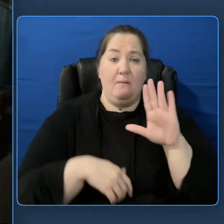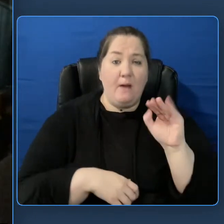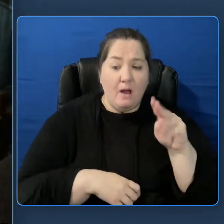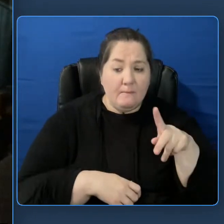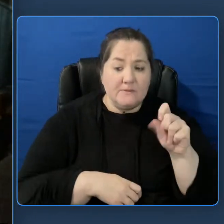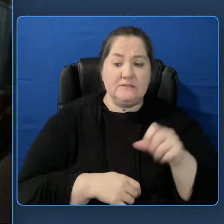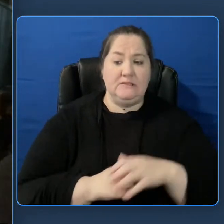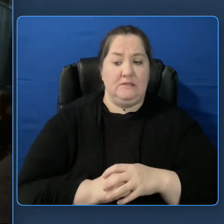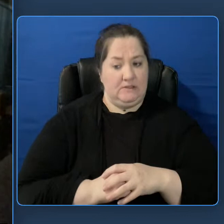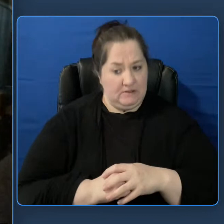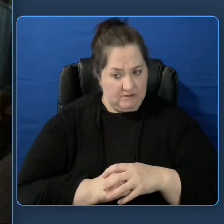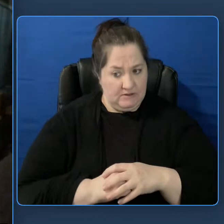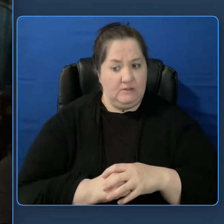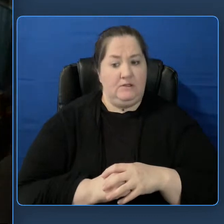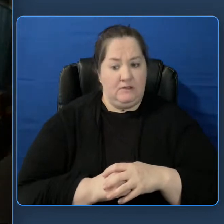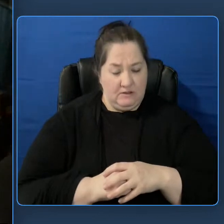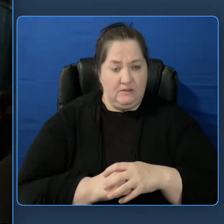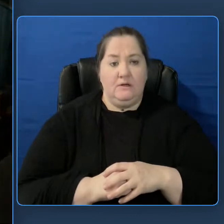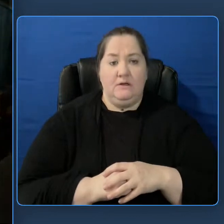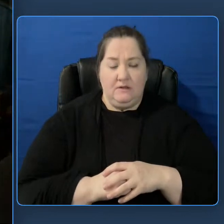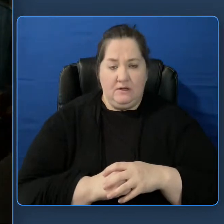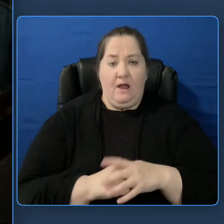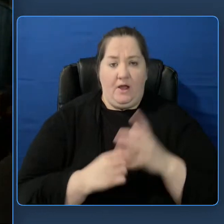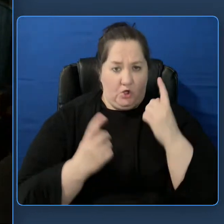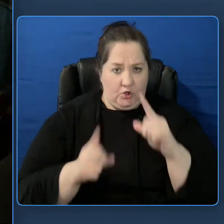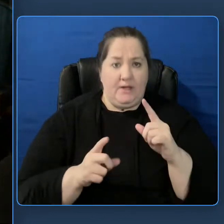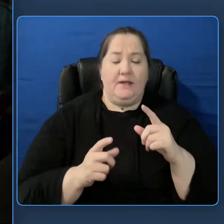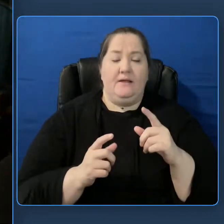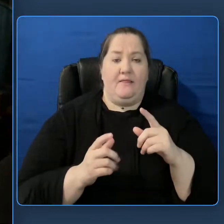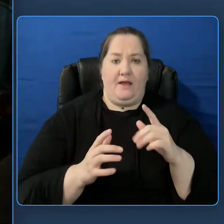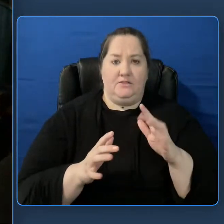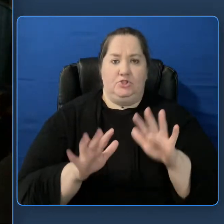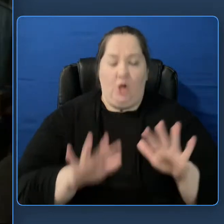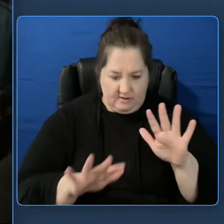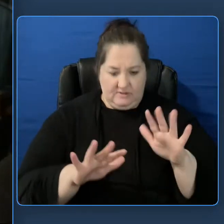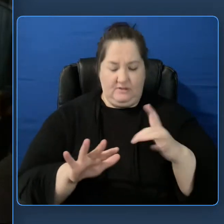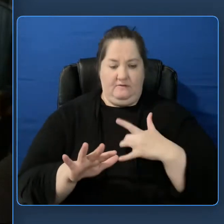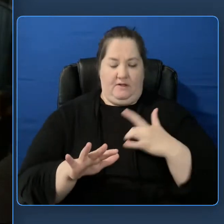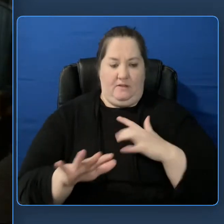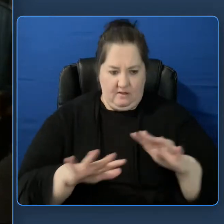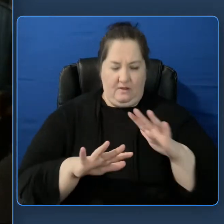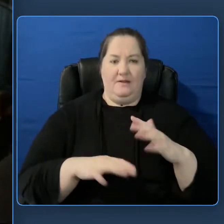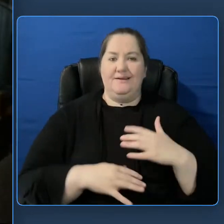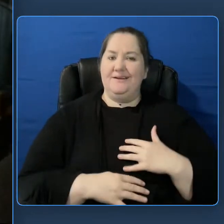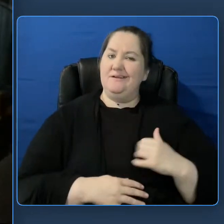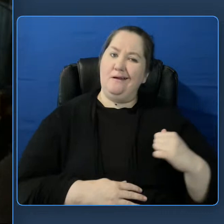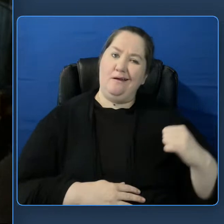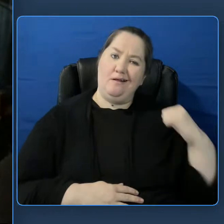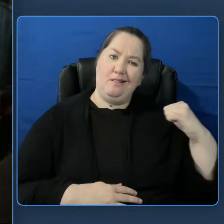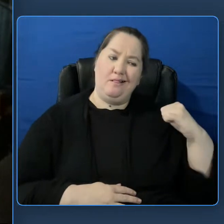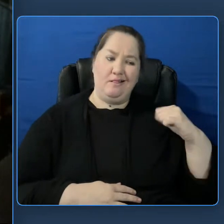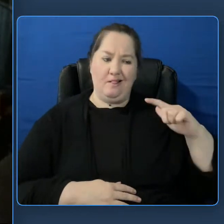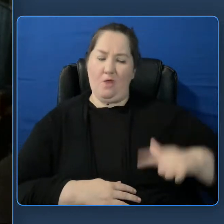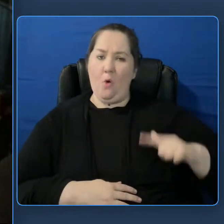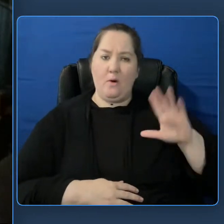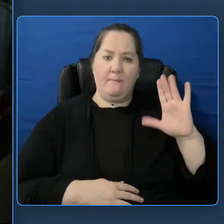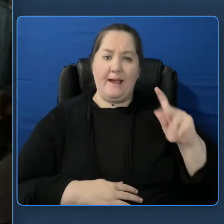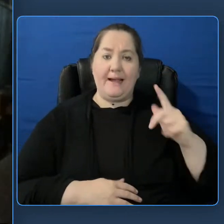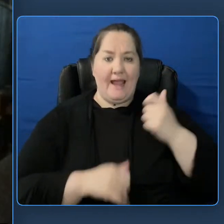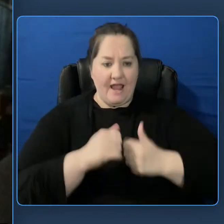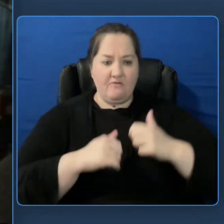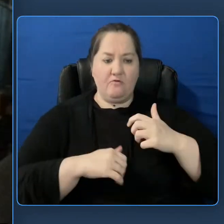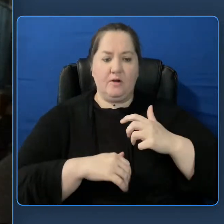on it, because for me, I get the jostling for me, it always impacts my lower back. You're going to get every